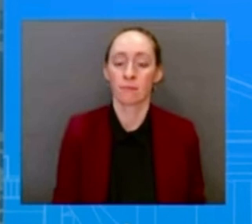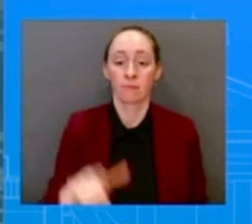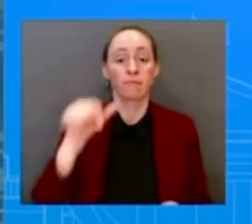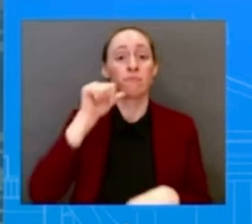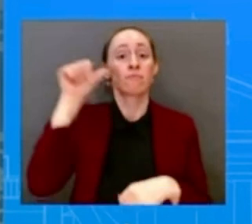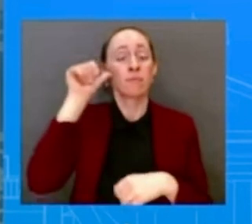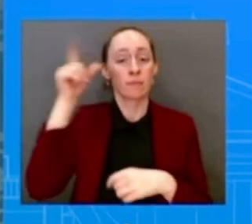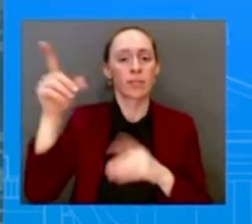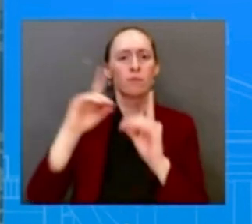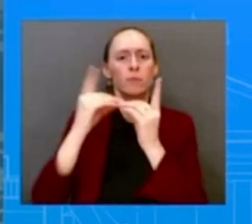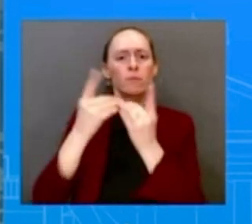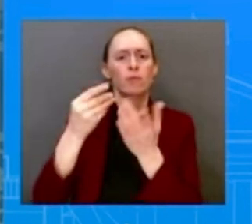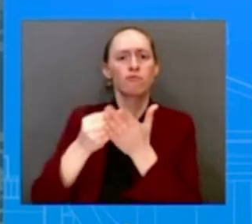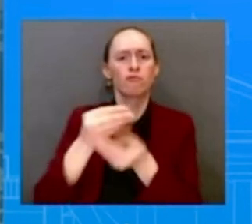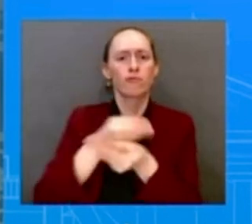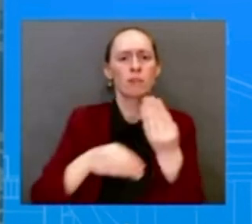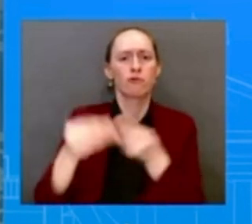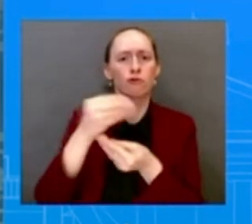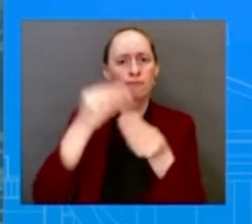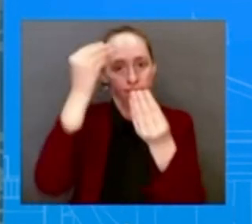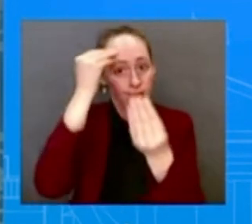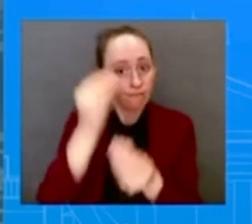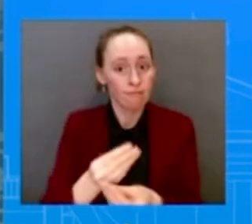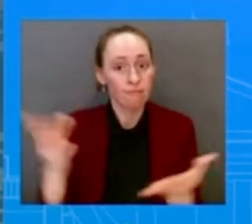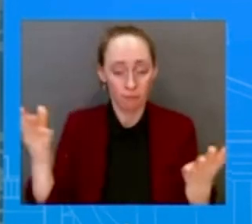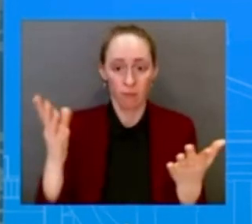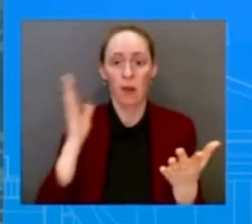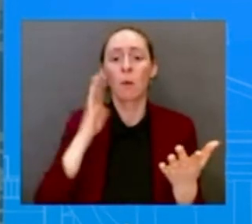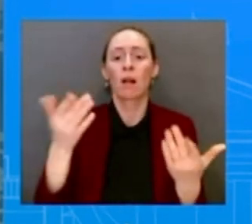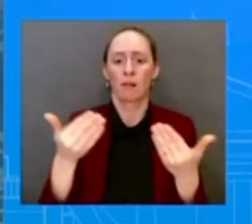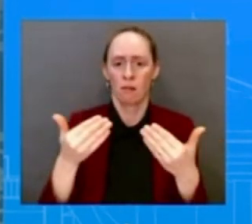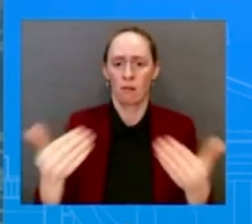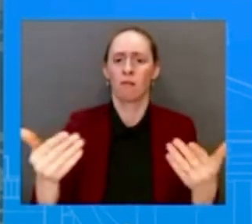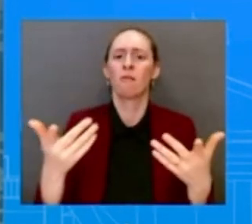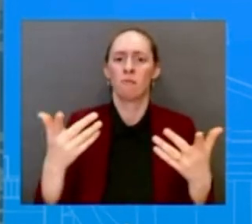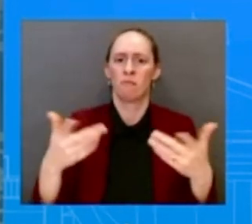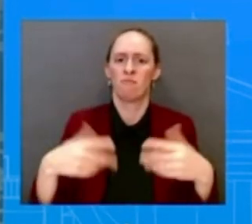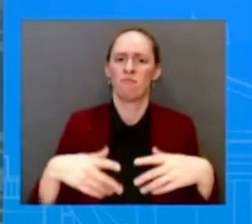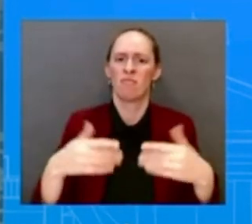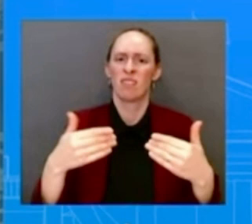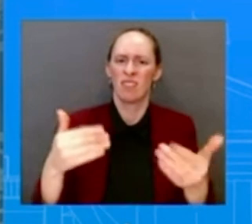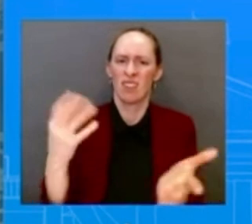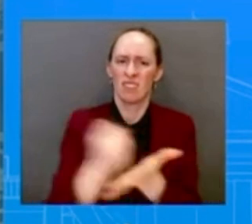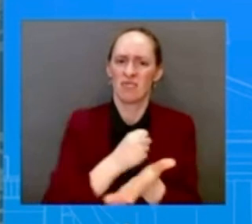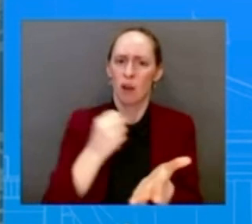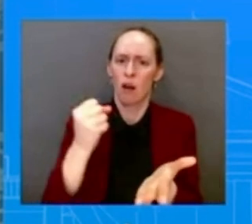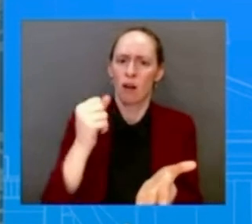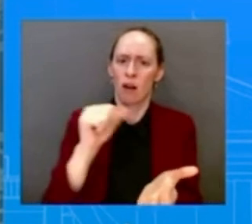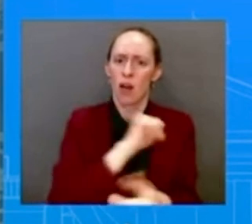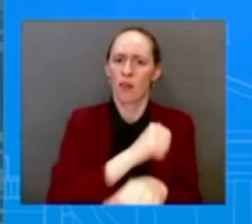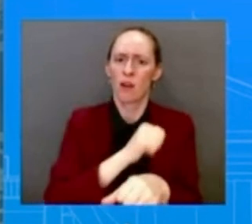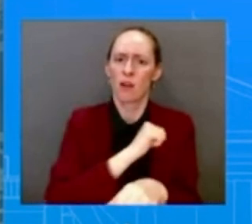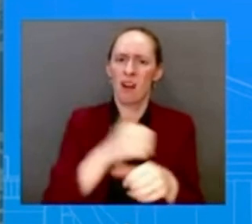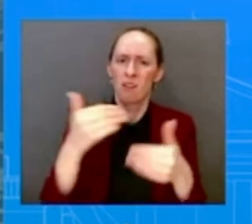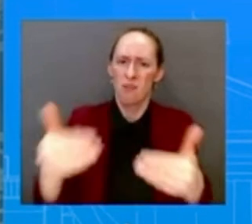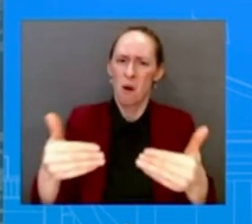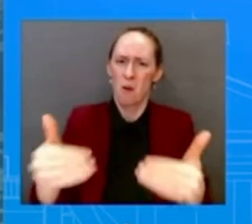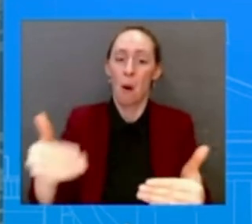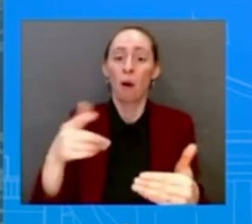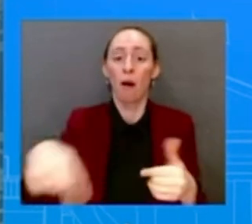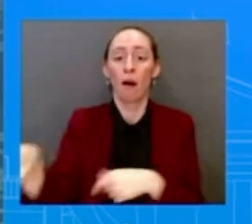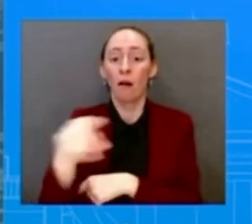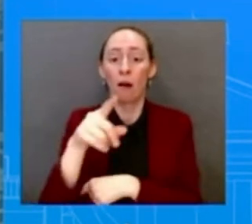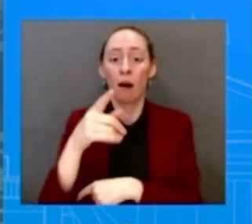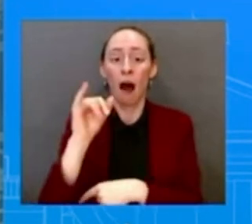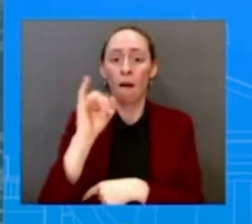license to provide additional authorizations for disaster relief assistance to the Syrian people. We already were able to deliver humanitarian